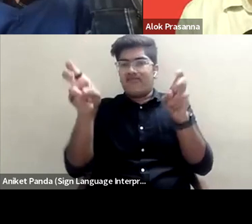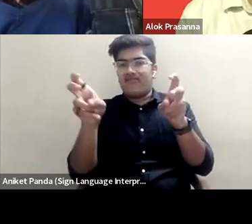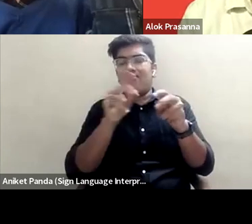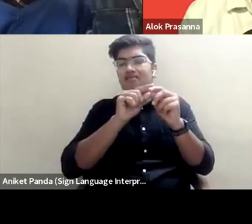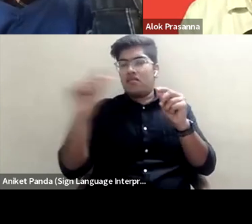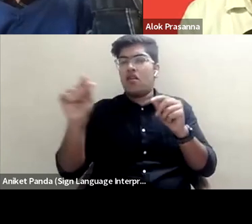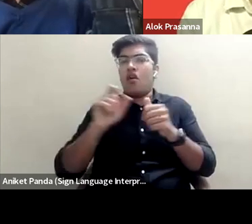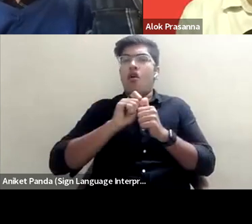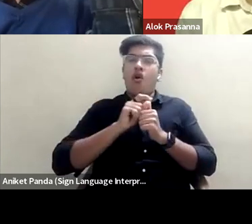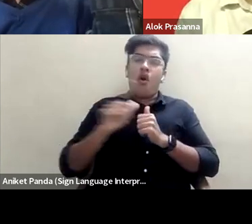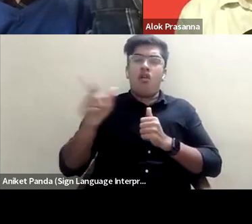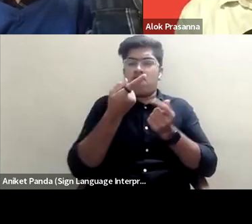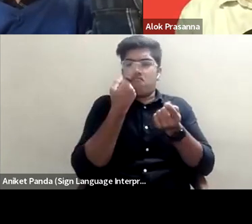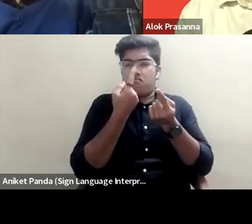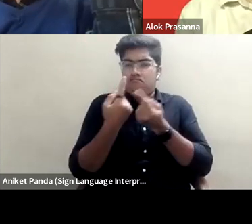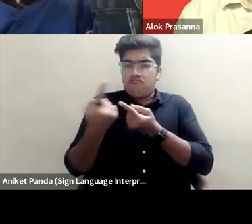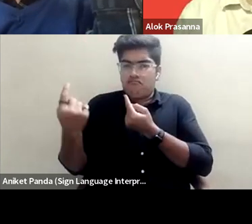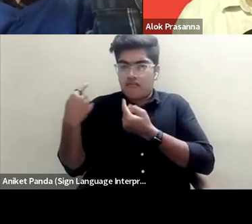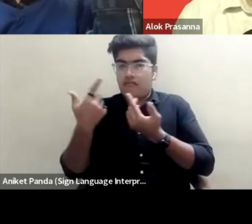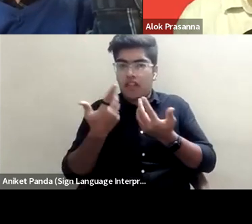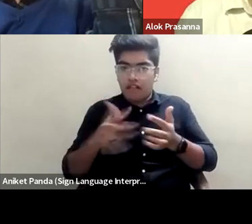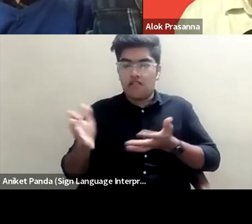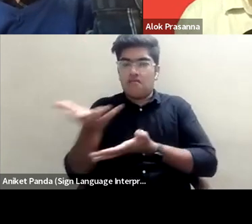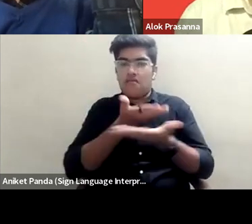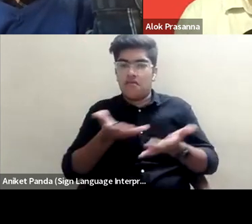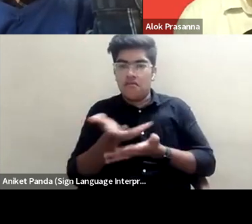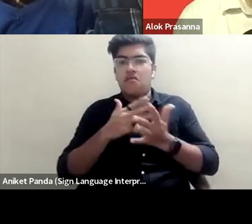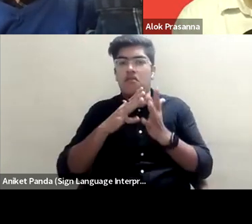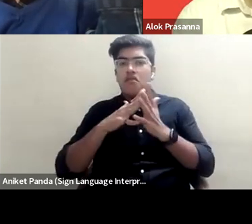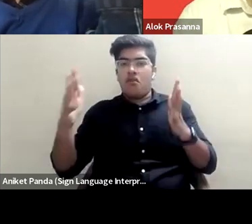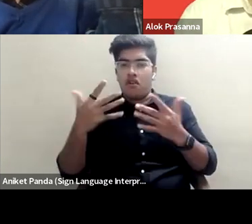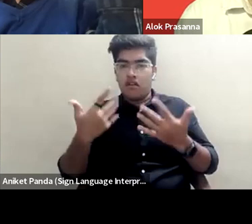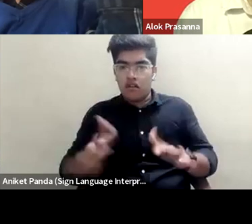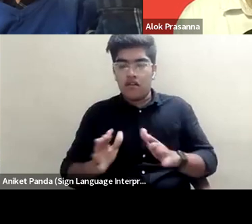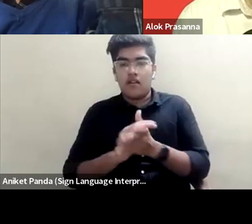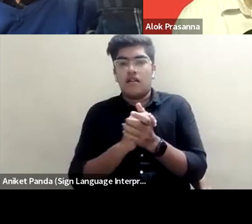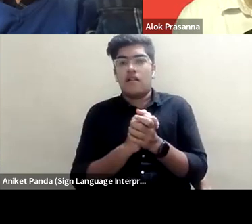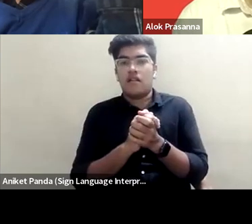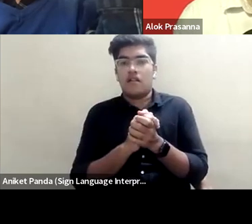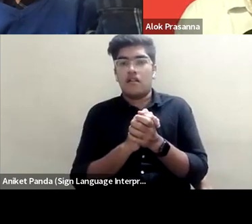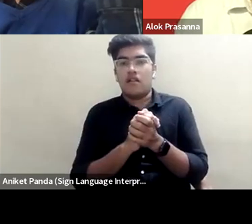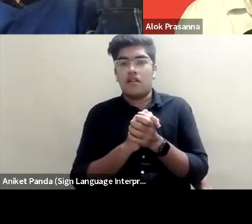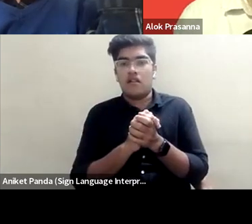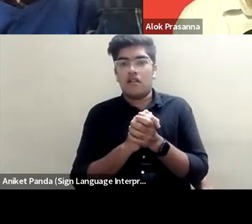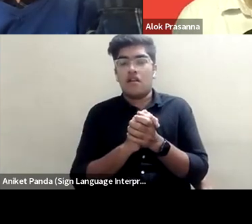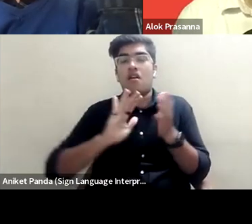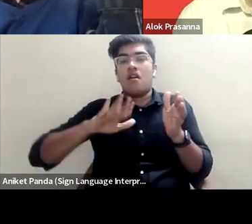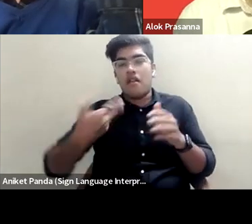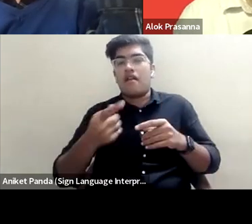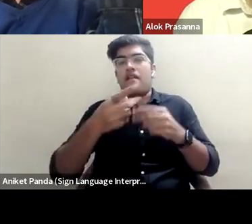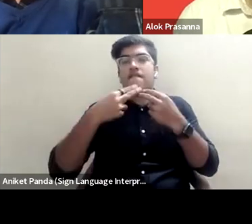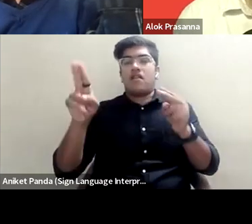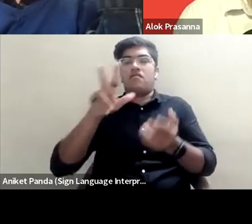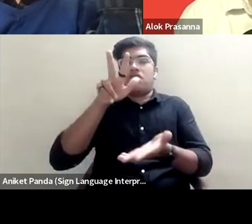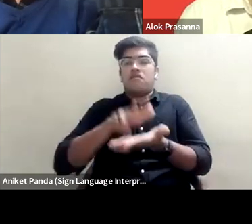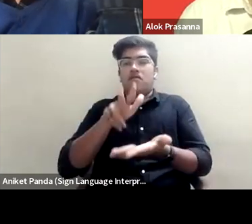draft constitution, thoroughly discussing it, threadbare, and then finalizing the